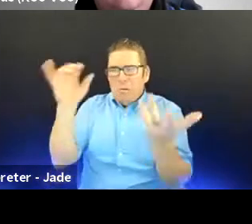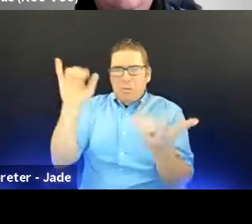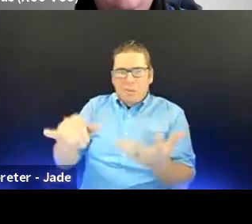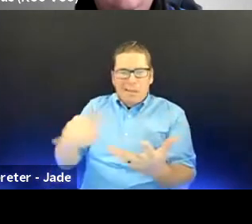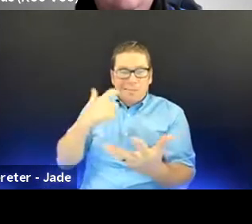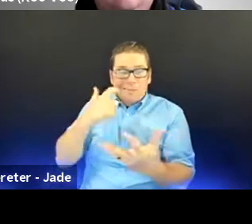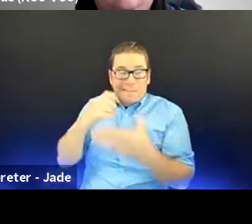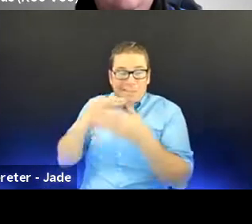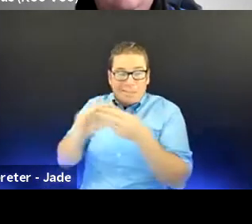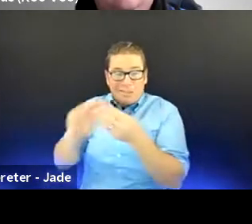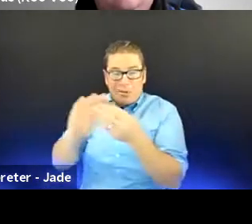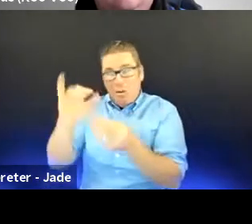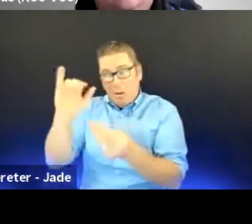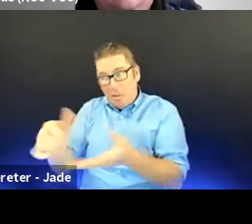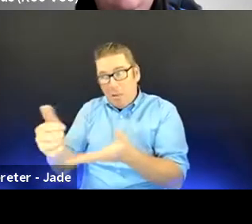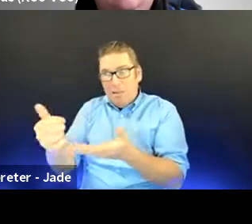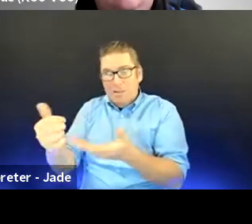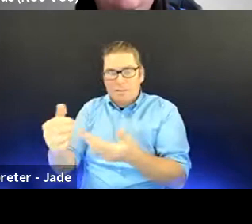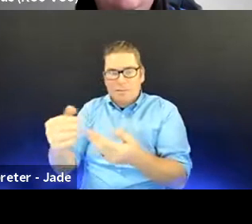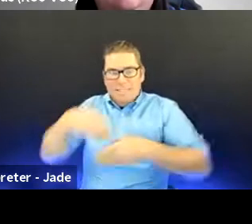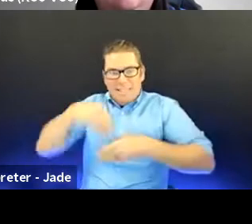yeah, just wanting to see things improve for those students.